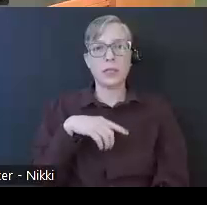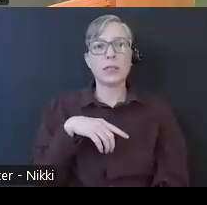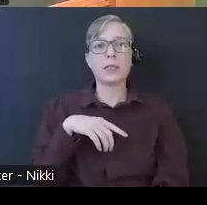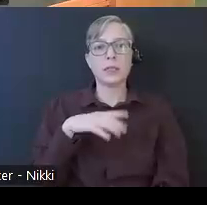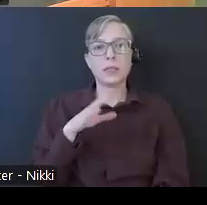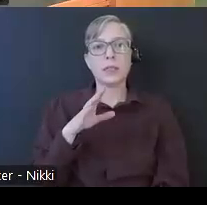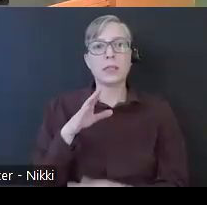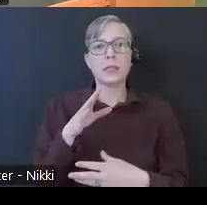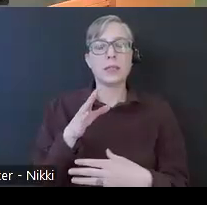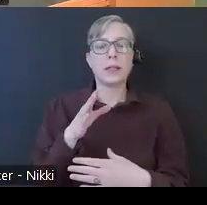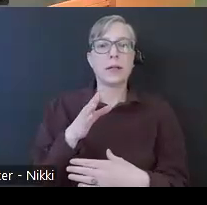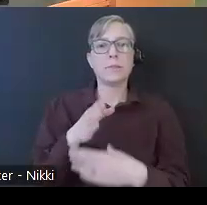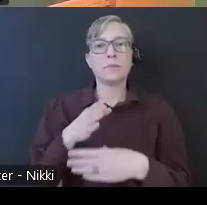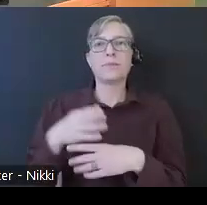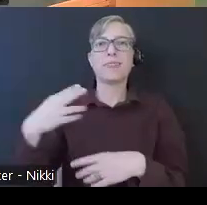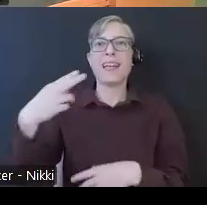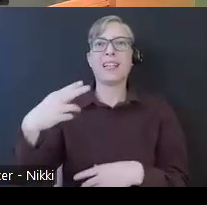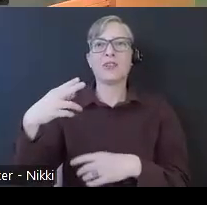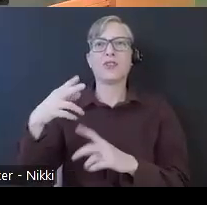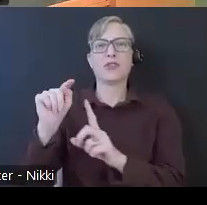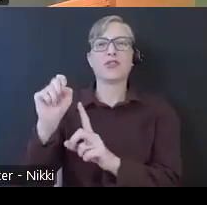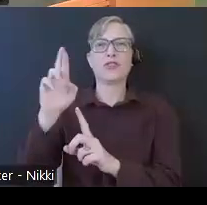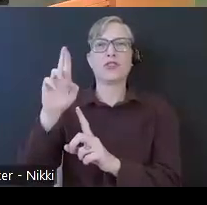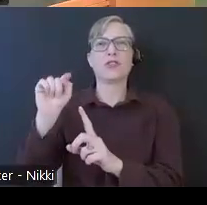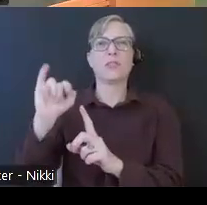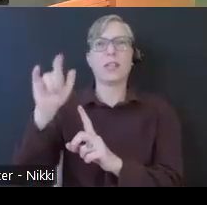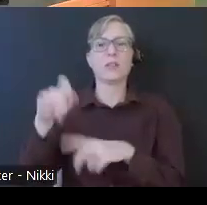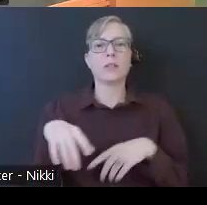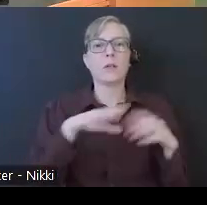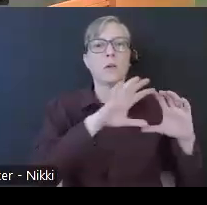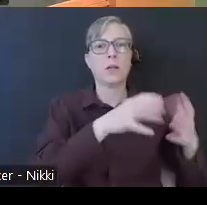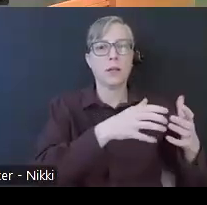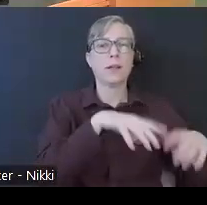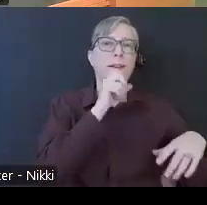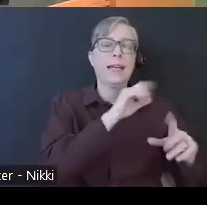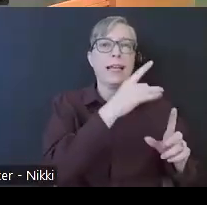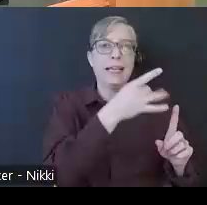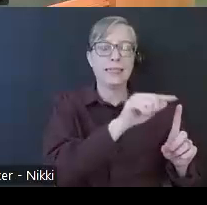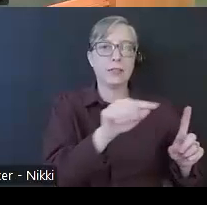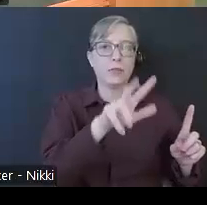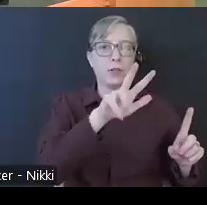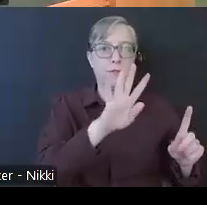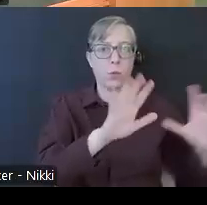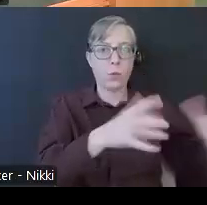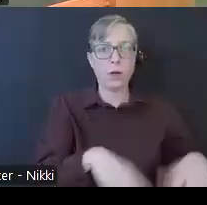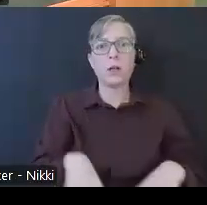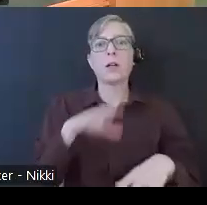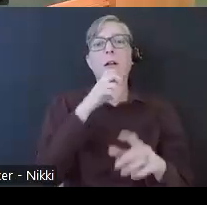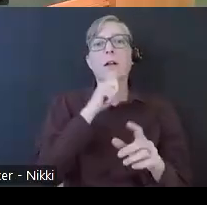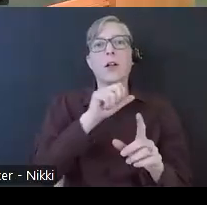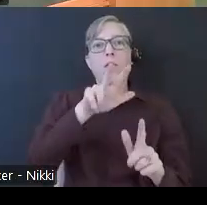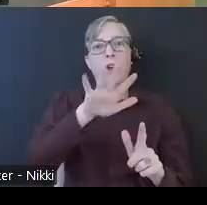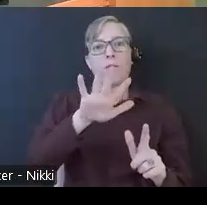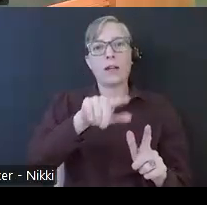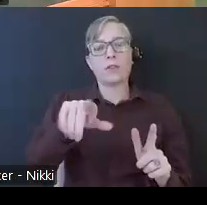34, 35 to 59, and 60 to 75, because we thought people would use the internet